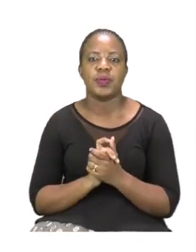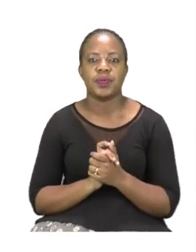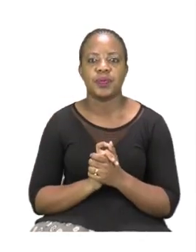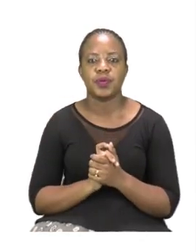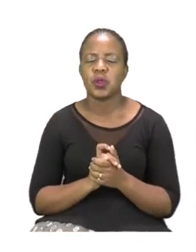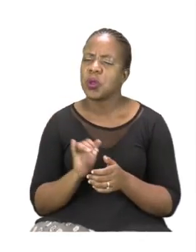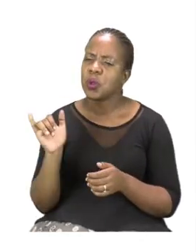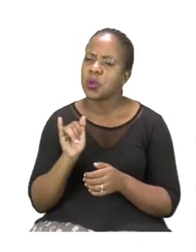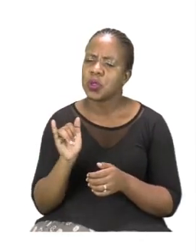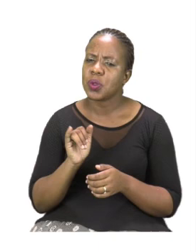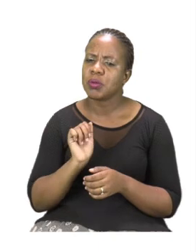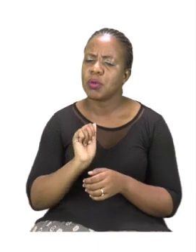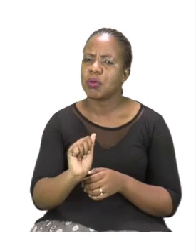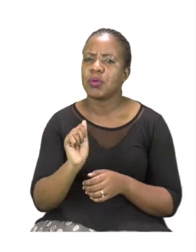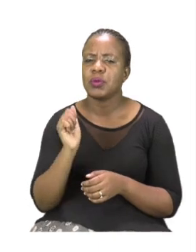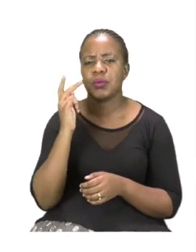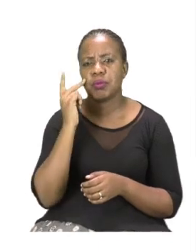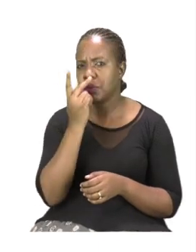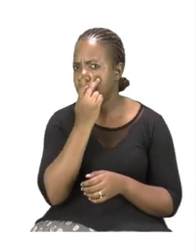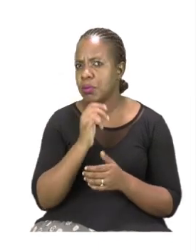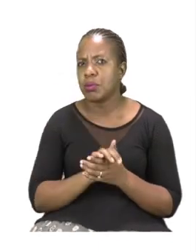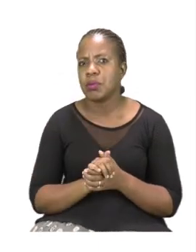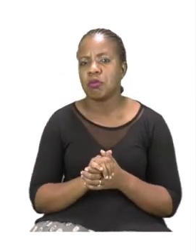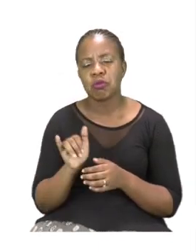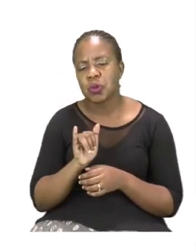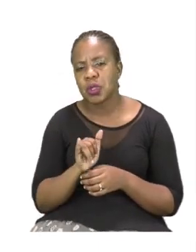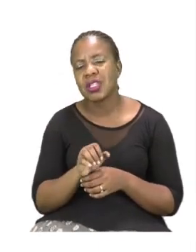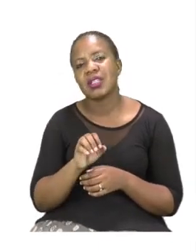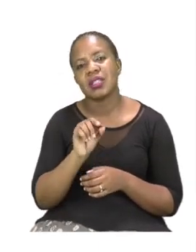there is the word our.